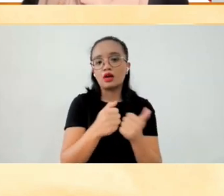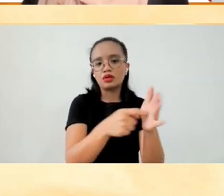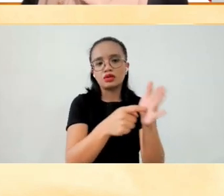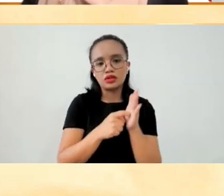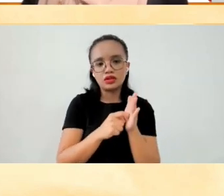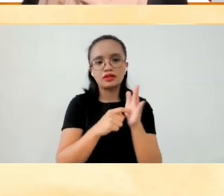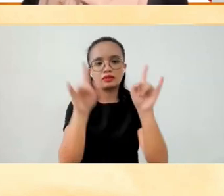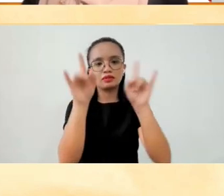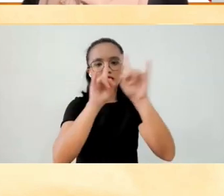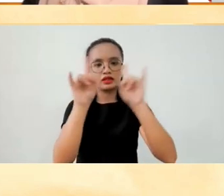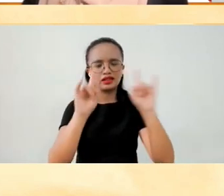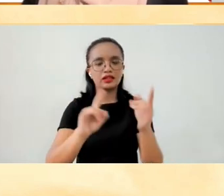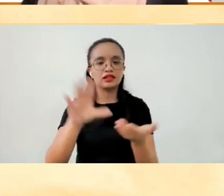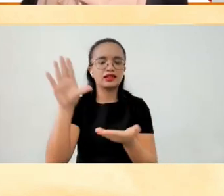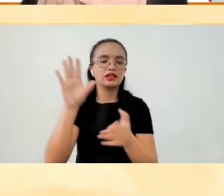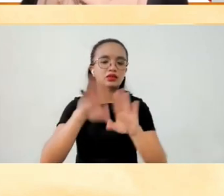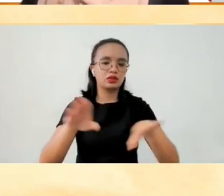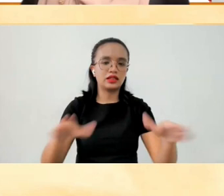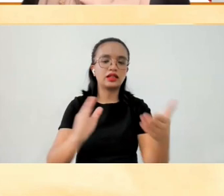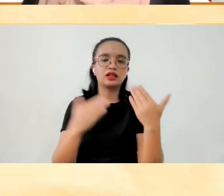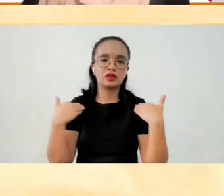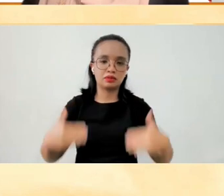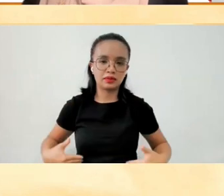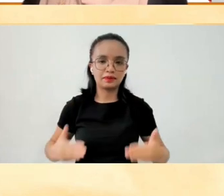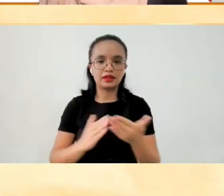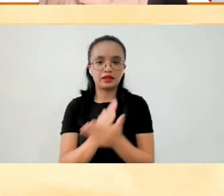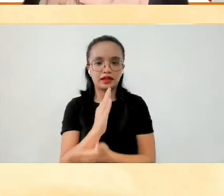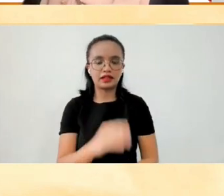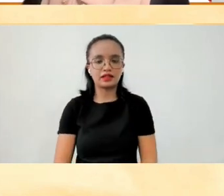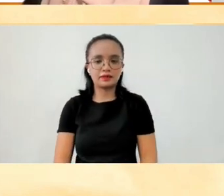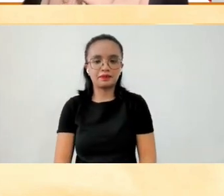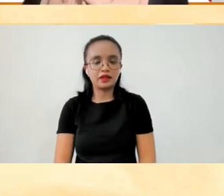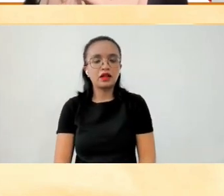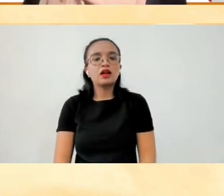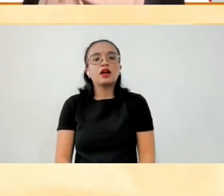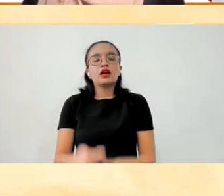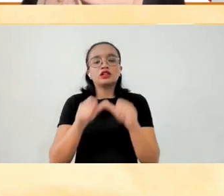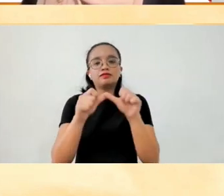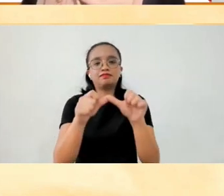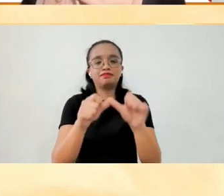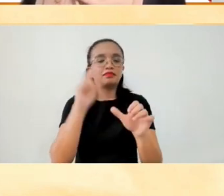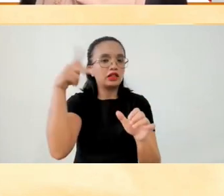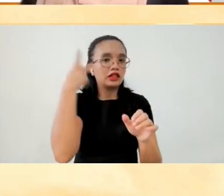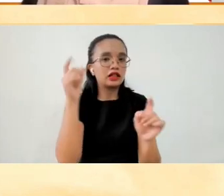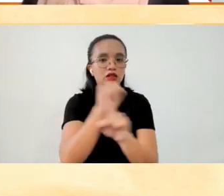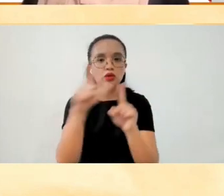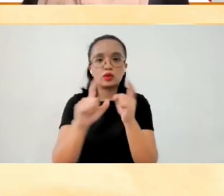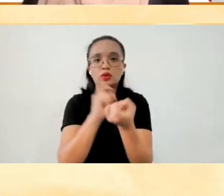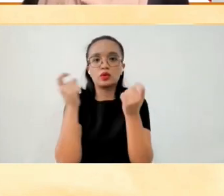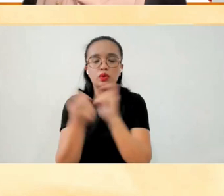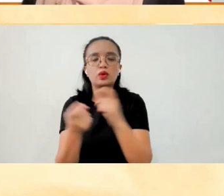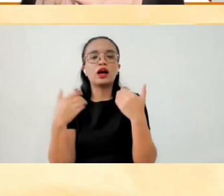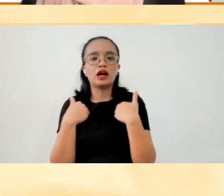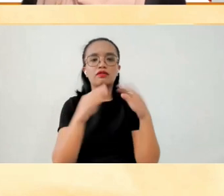promotion of children's human rights. The ongoing political and social transformation in the BARM opens spaces